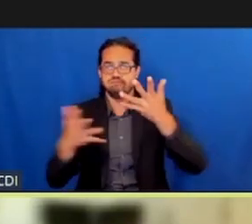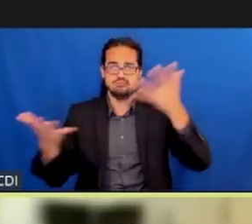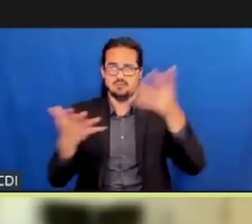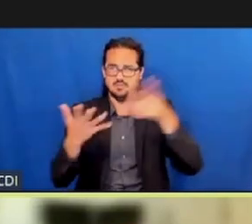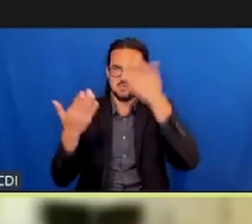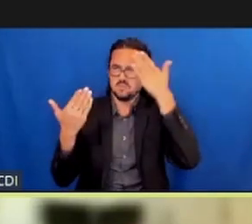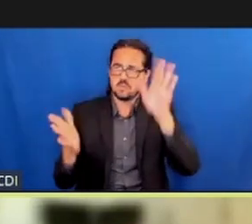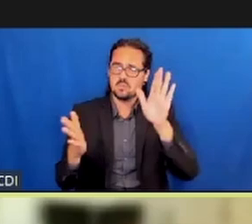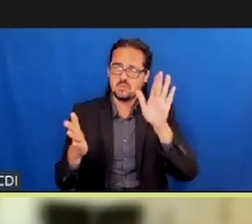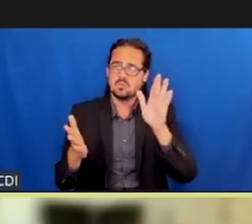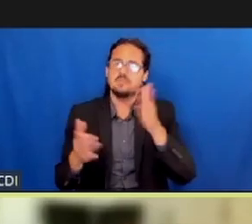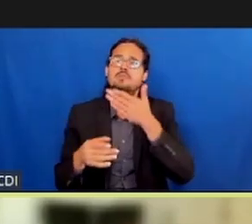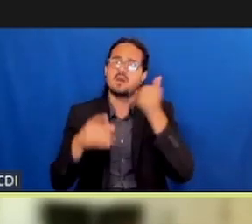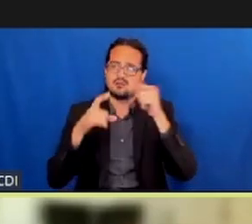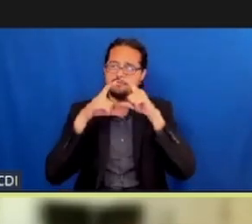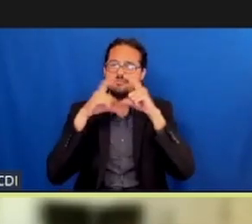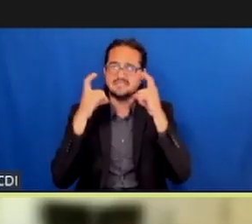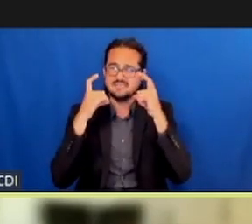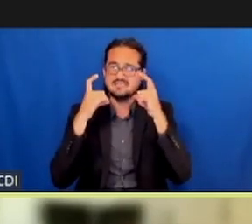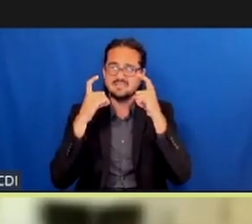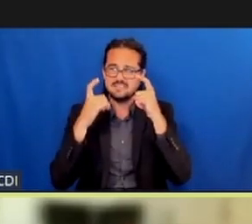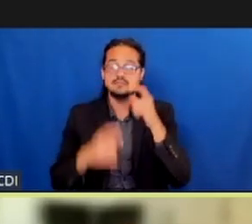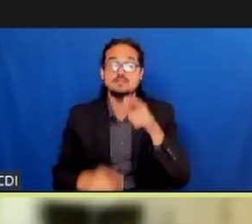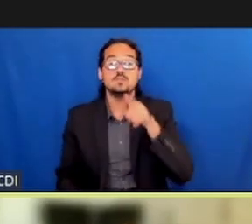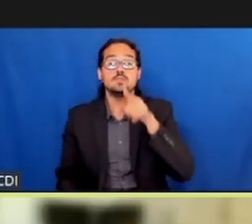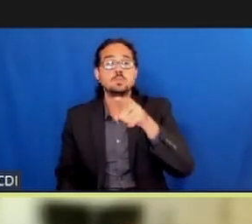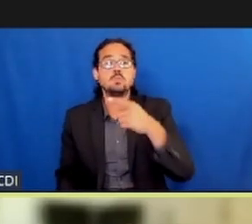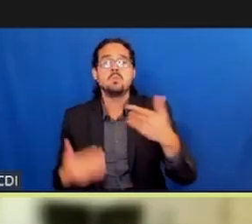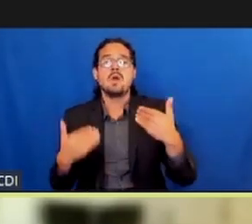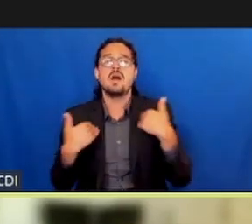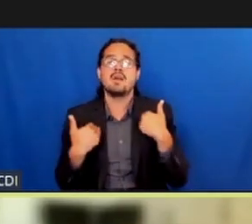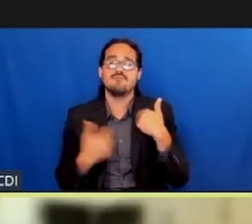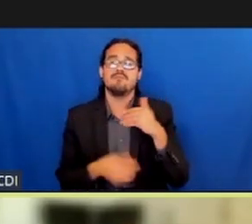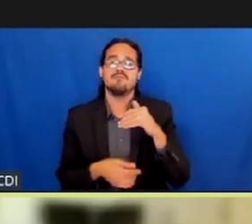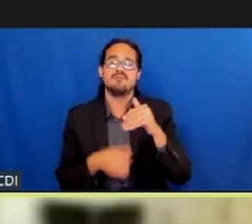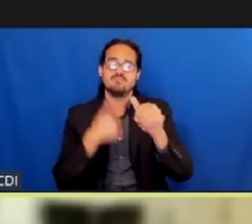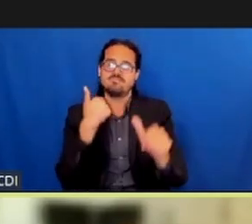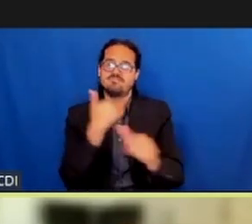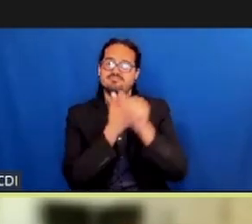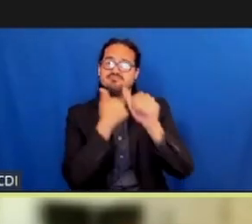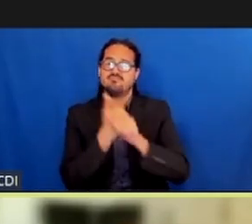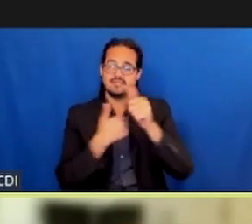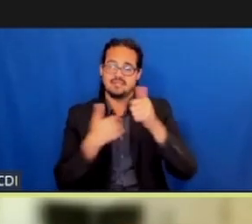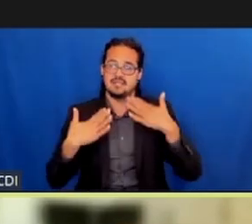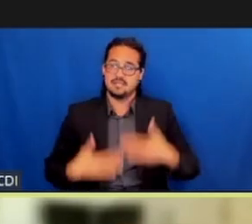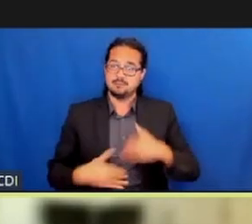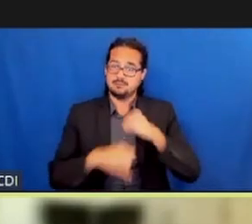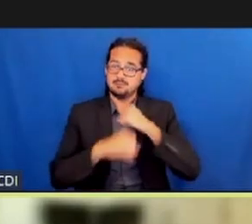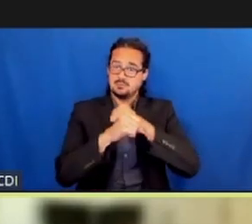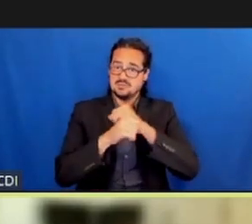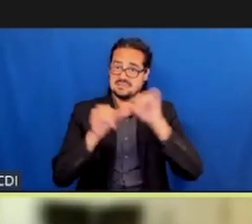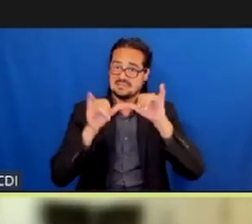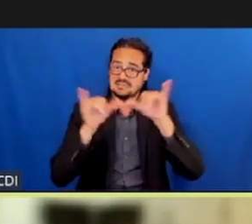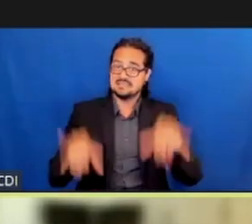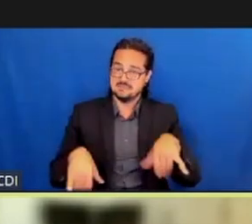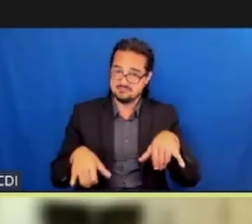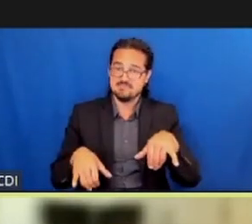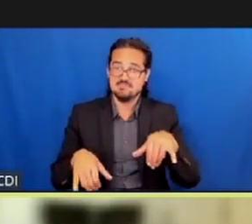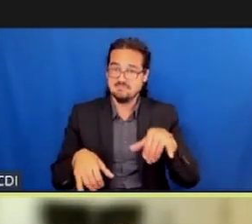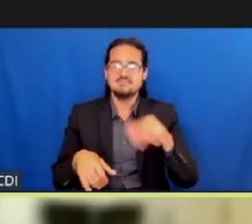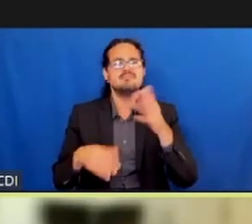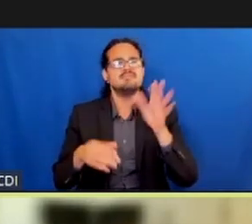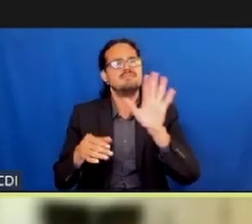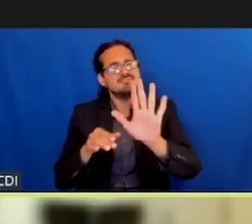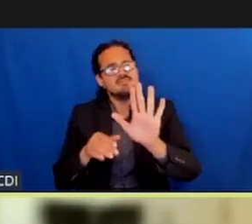immune system, and by that I mean people that have had an organ transplant, people that have gotten chemotherapy recently, people that are on medications that suppress their